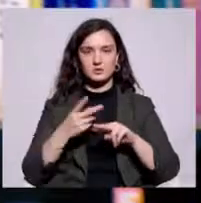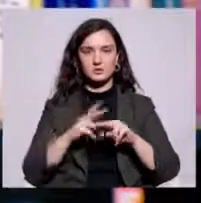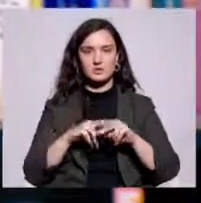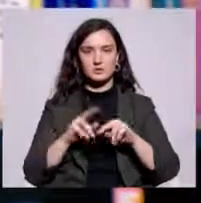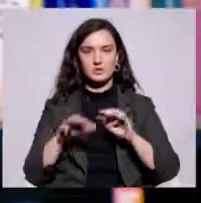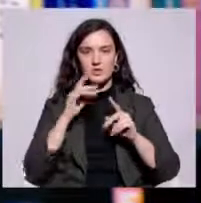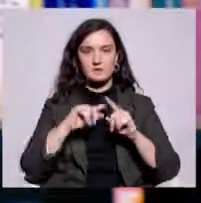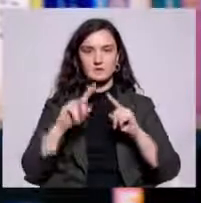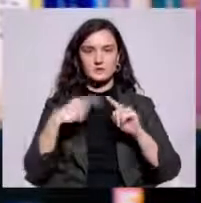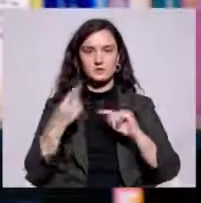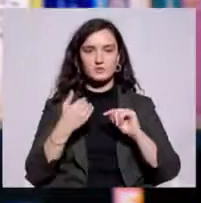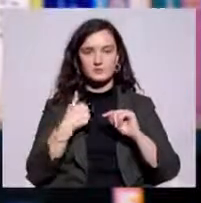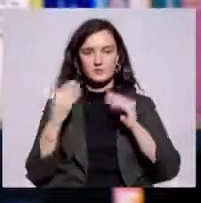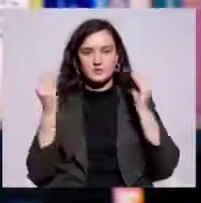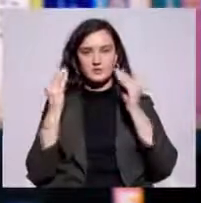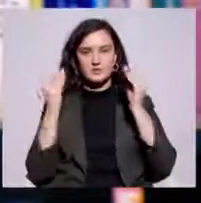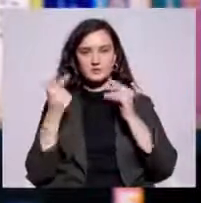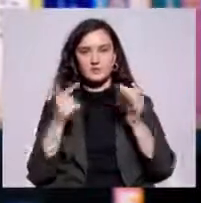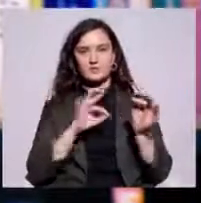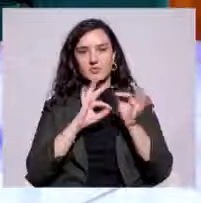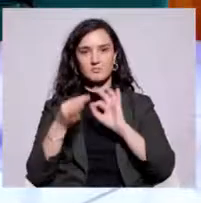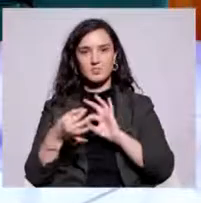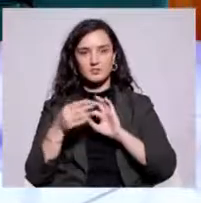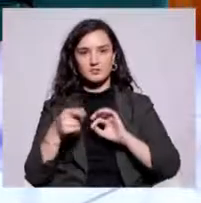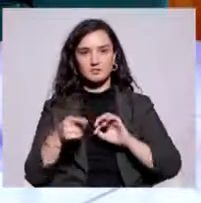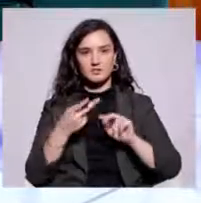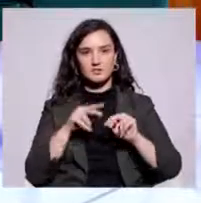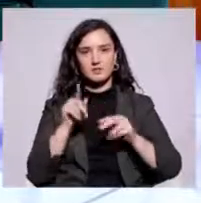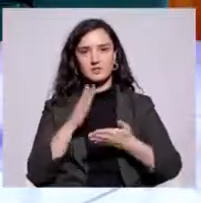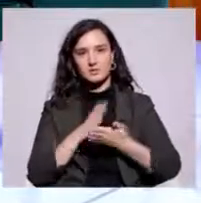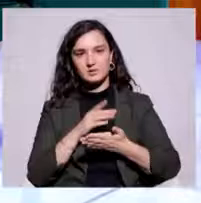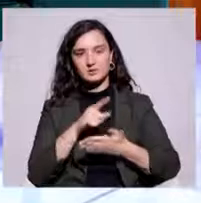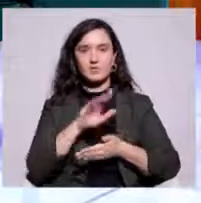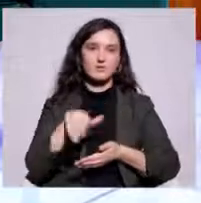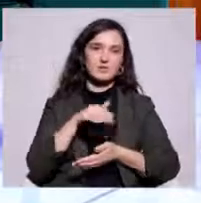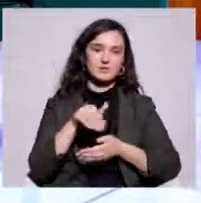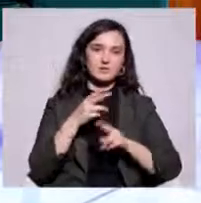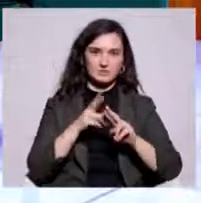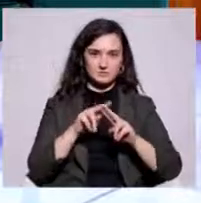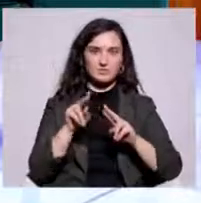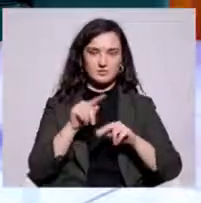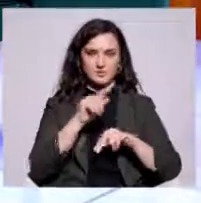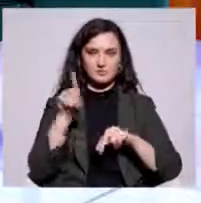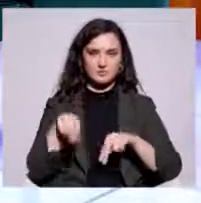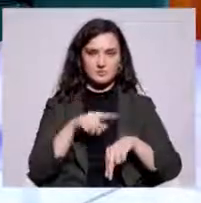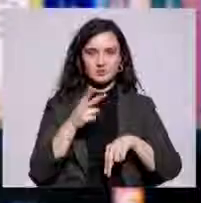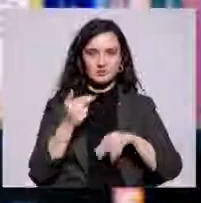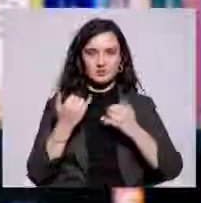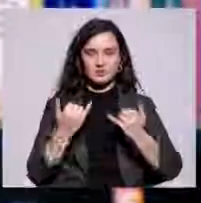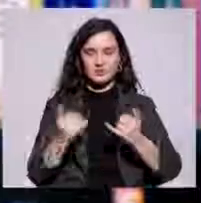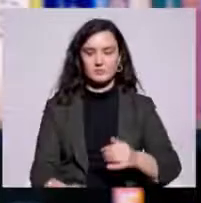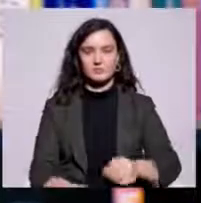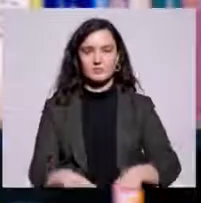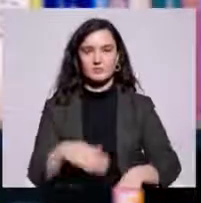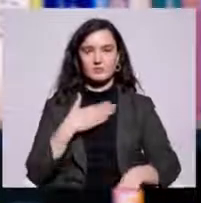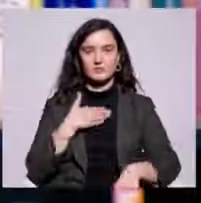And after, we discussed the grammar of the there is and there are structure. And now